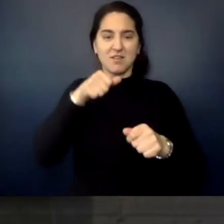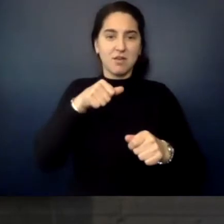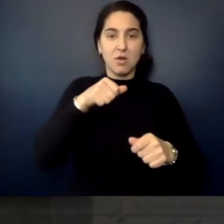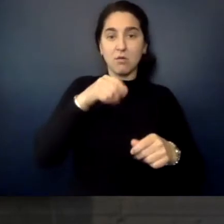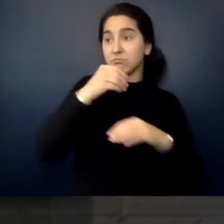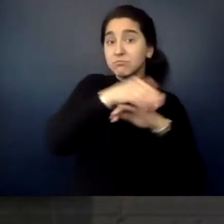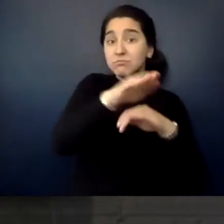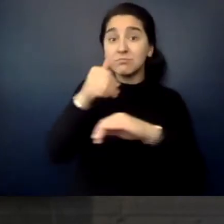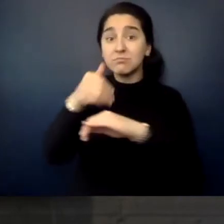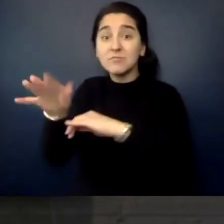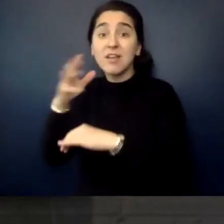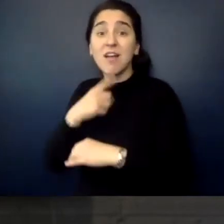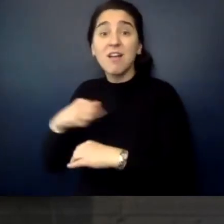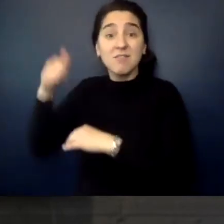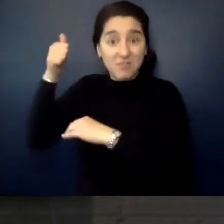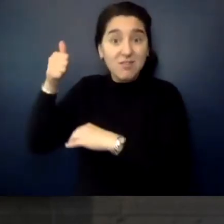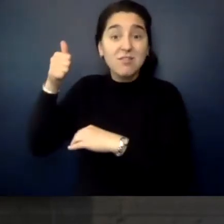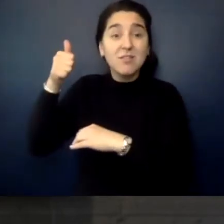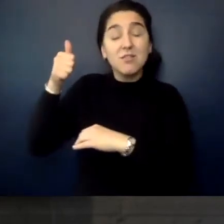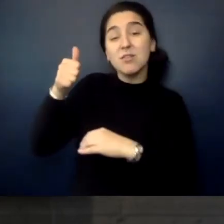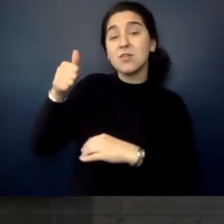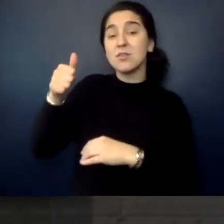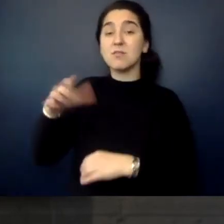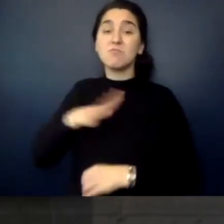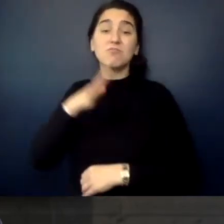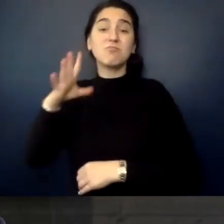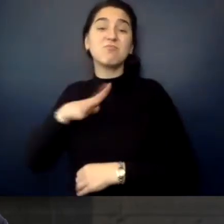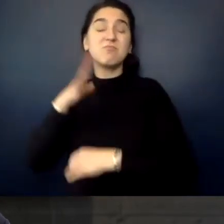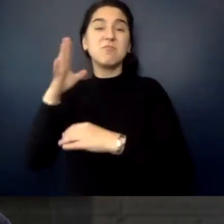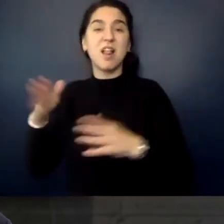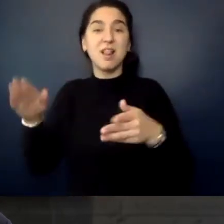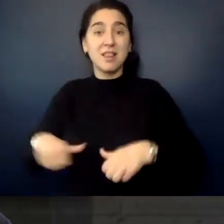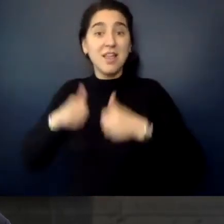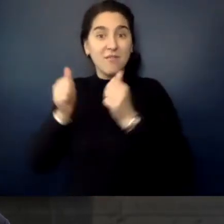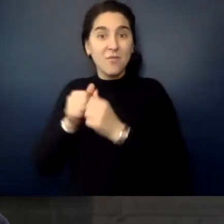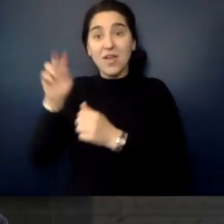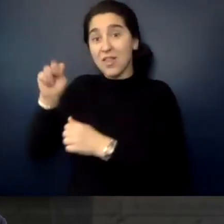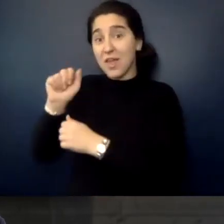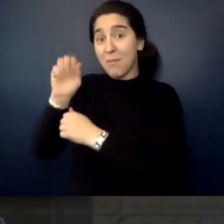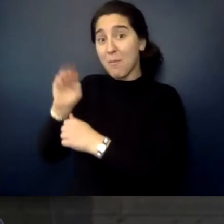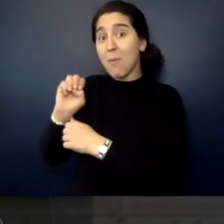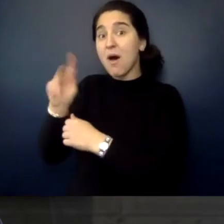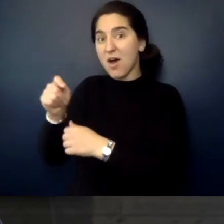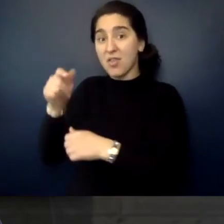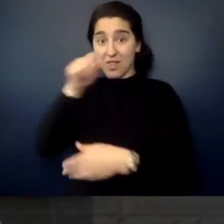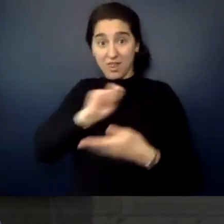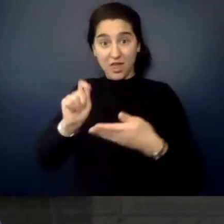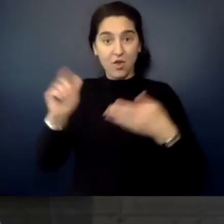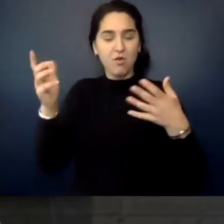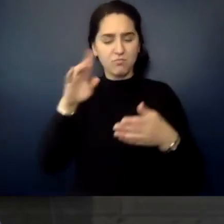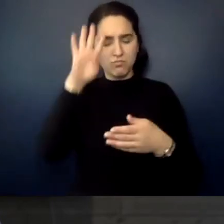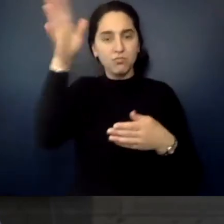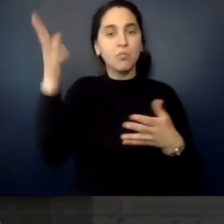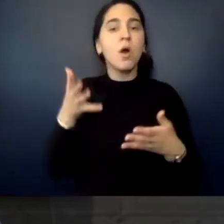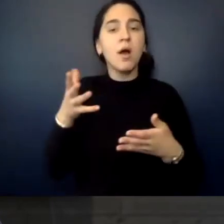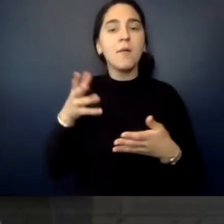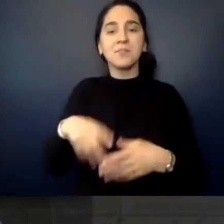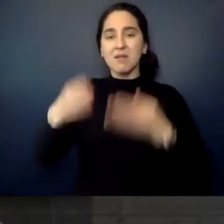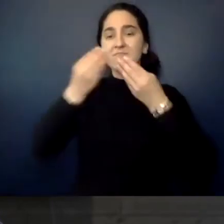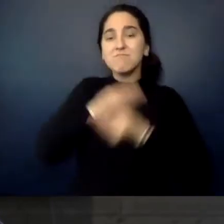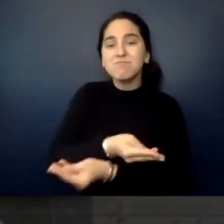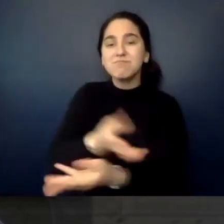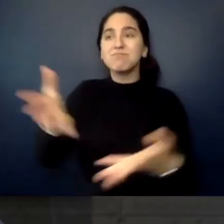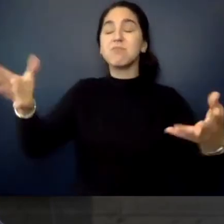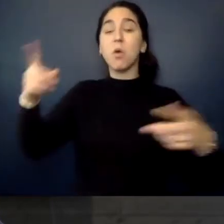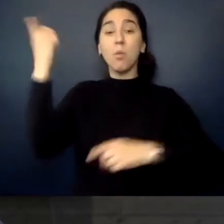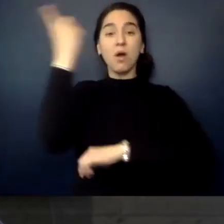Naboth's city with him. In those letters she wrote, "Proclaim a day of fasting and